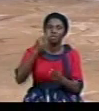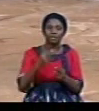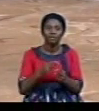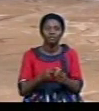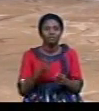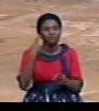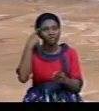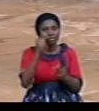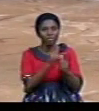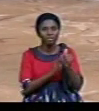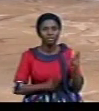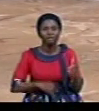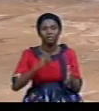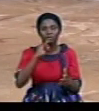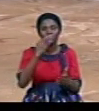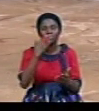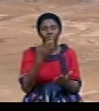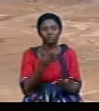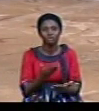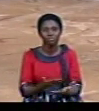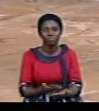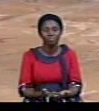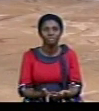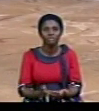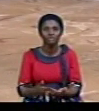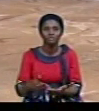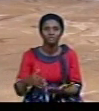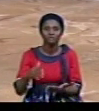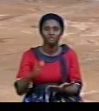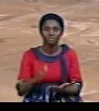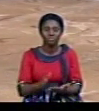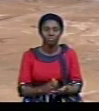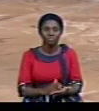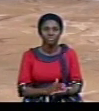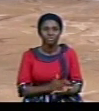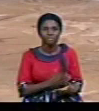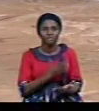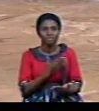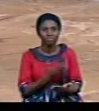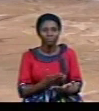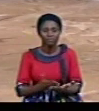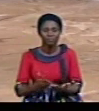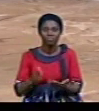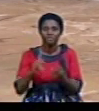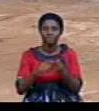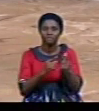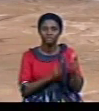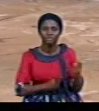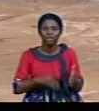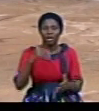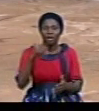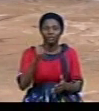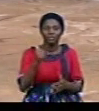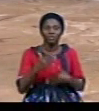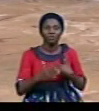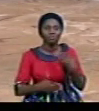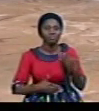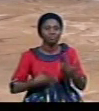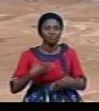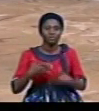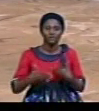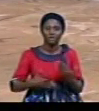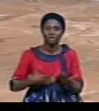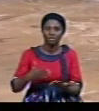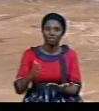His name for the Lord is good saying gone to the Lord a